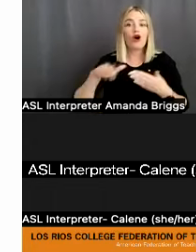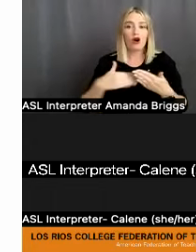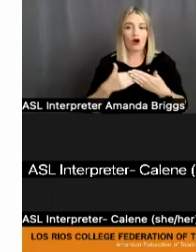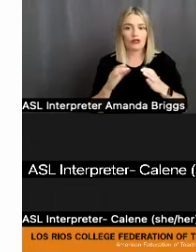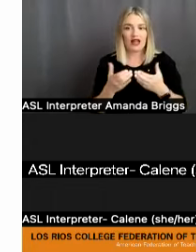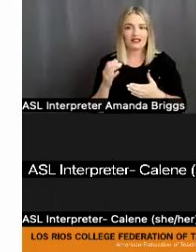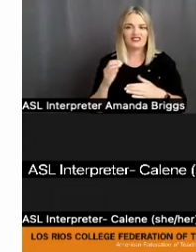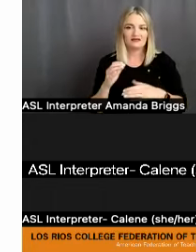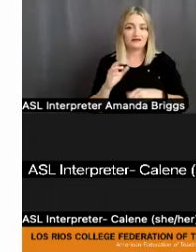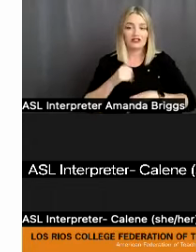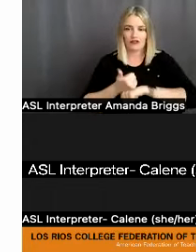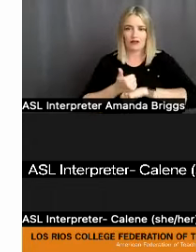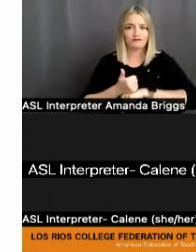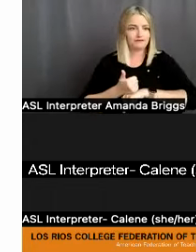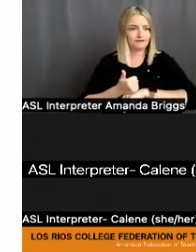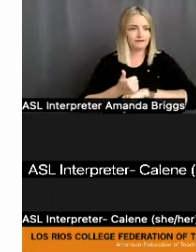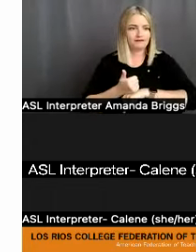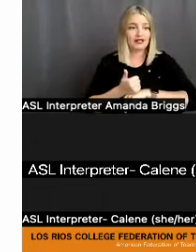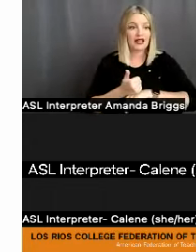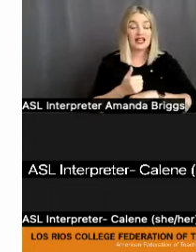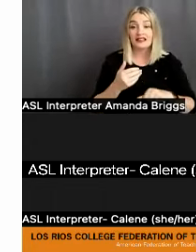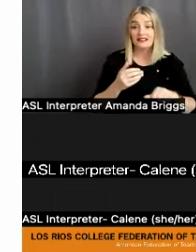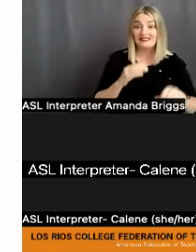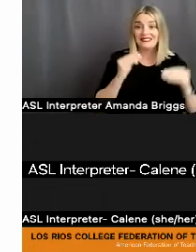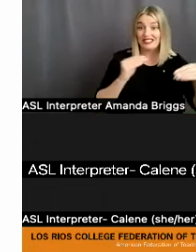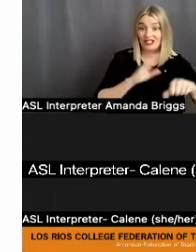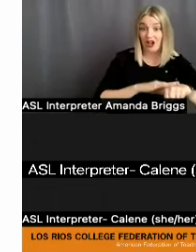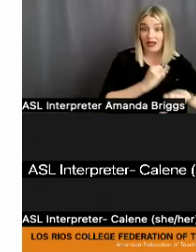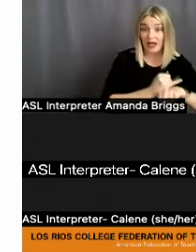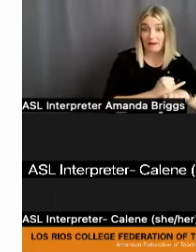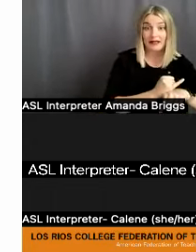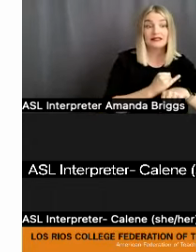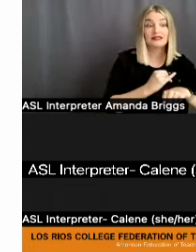you're teaching on ground, what's delivered online will be the